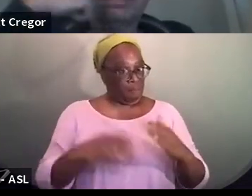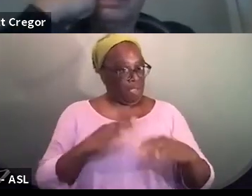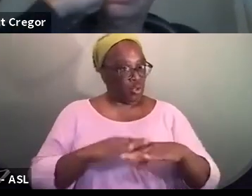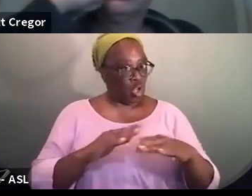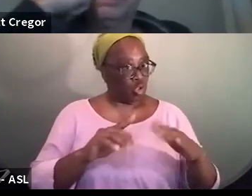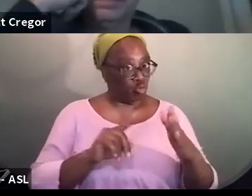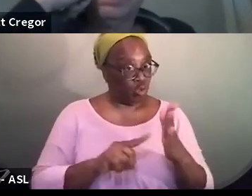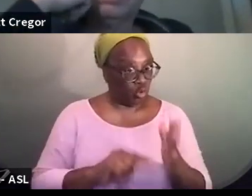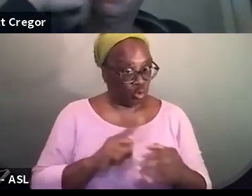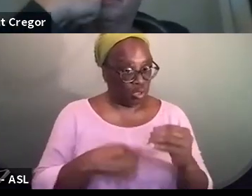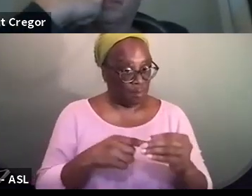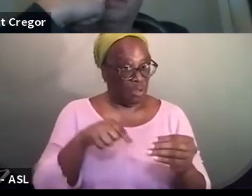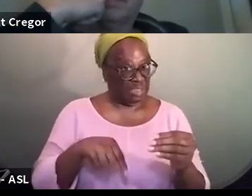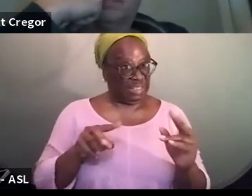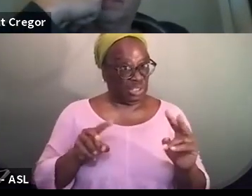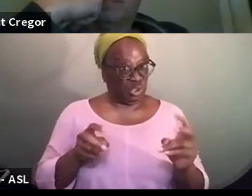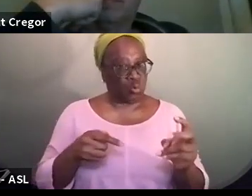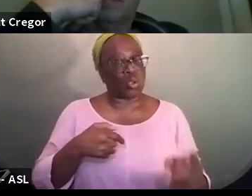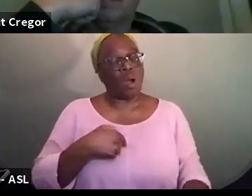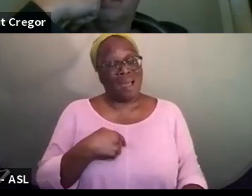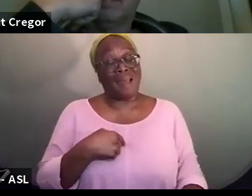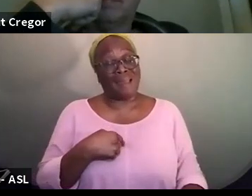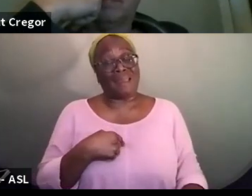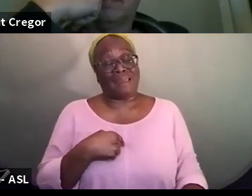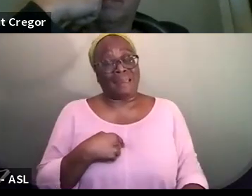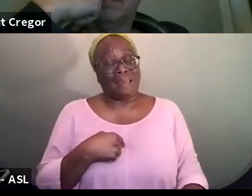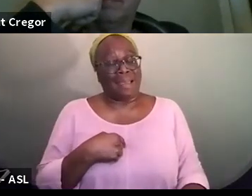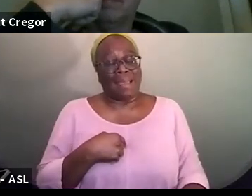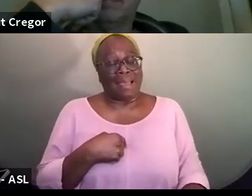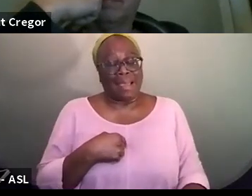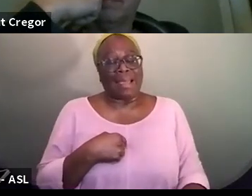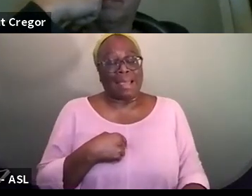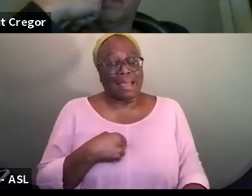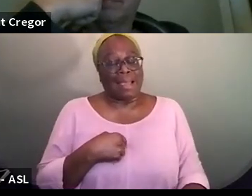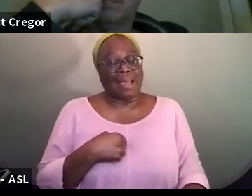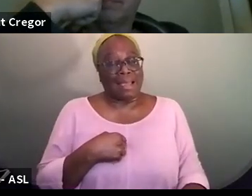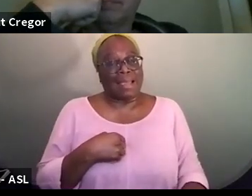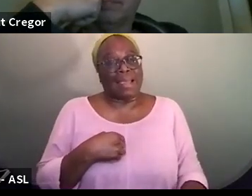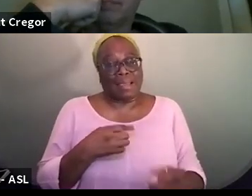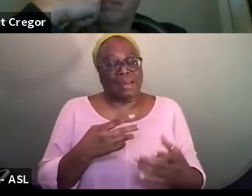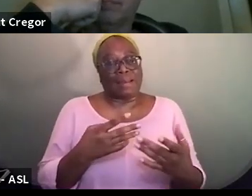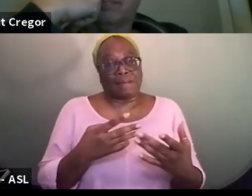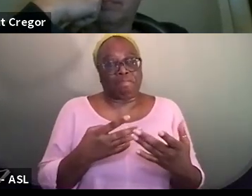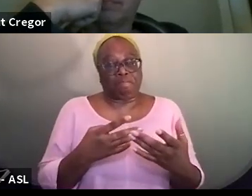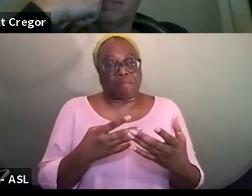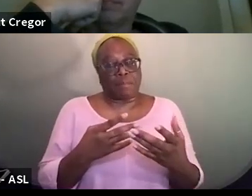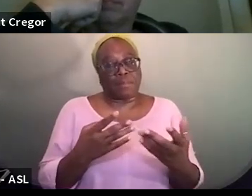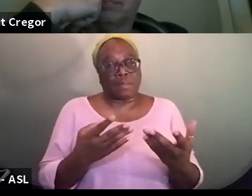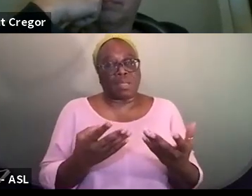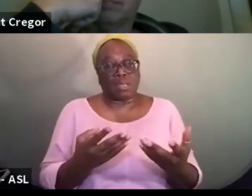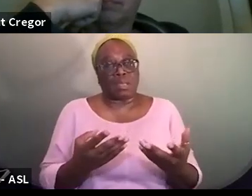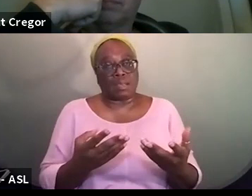space. And so I am really, you know, it causes me to reflect on